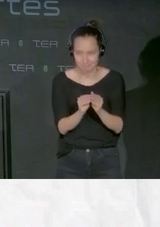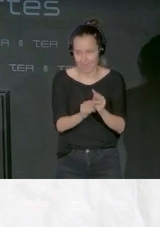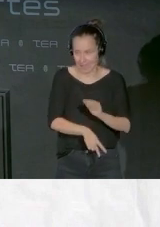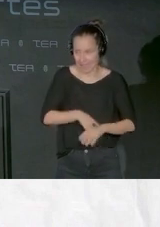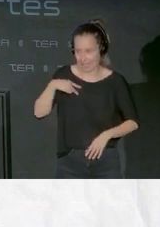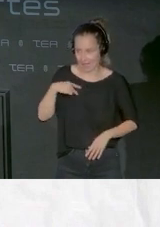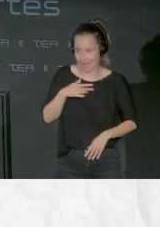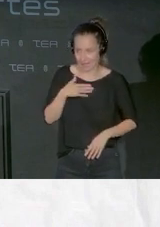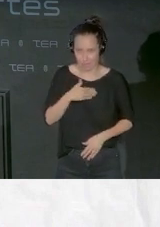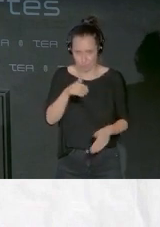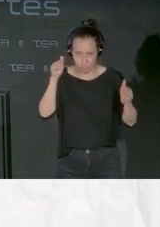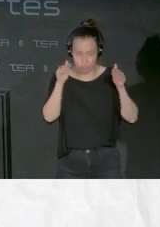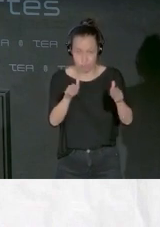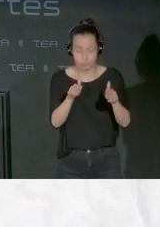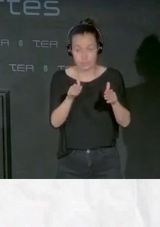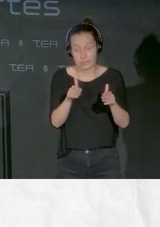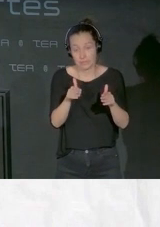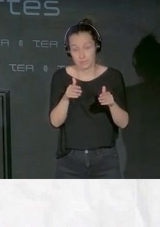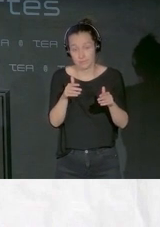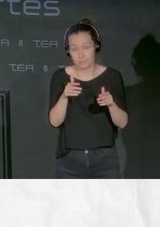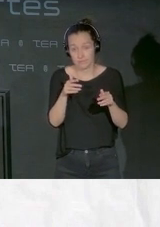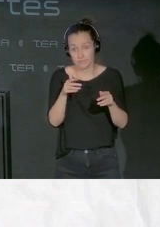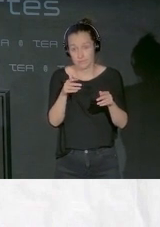several regulatory frameworks.